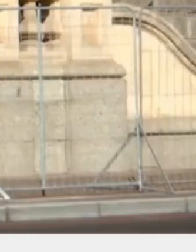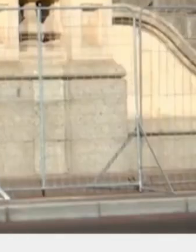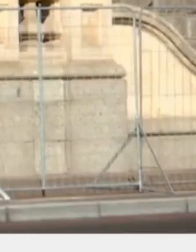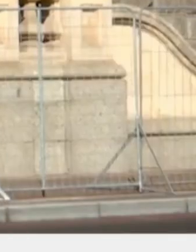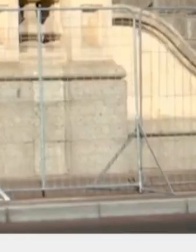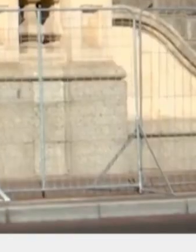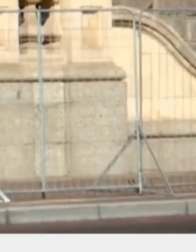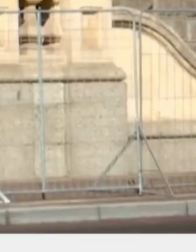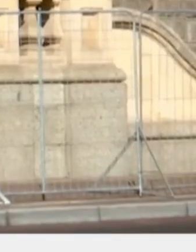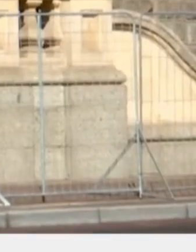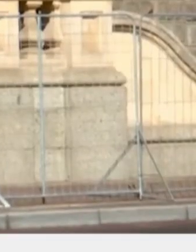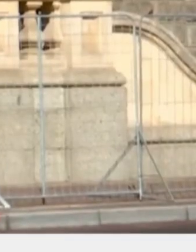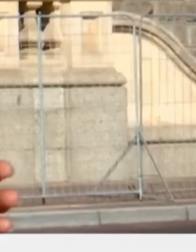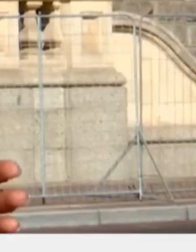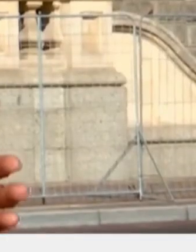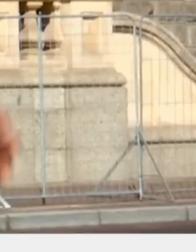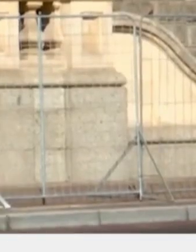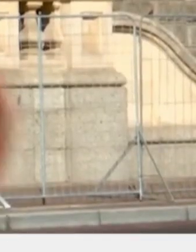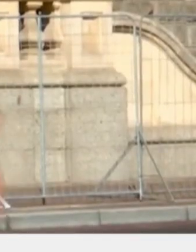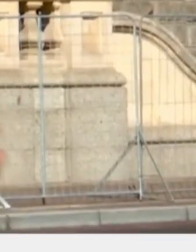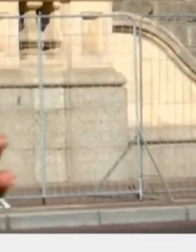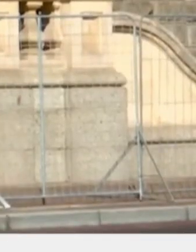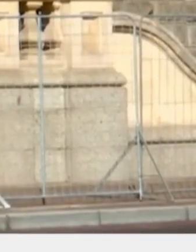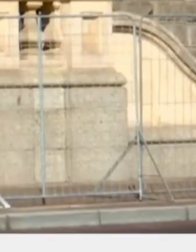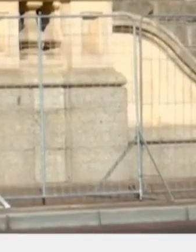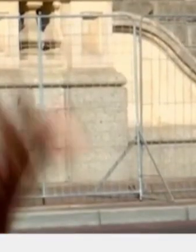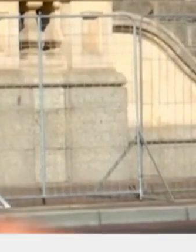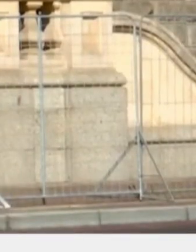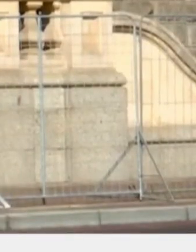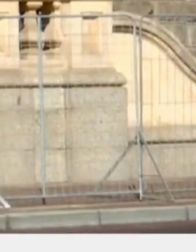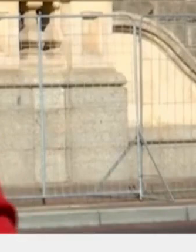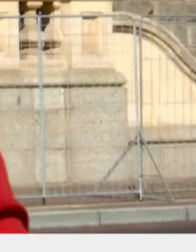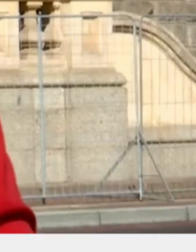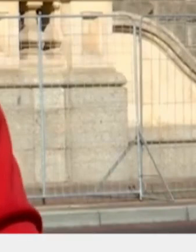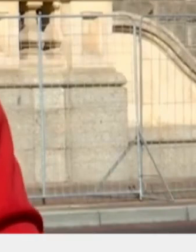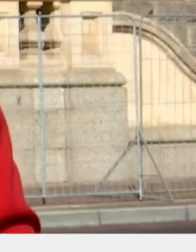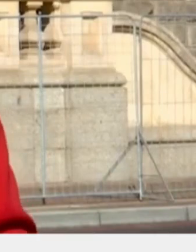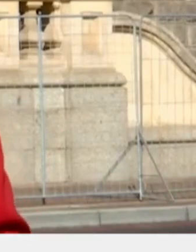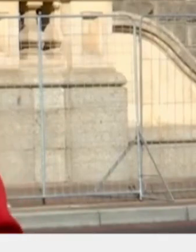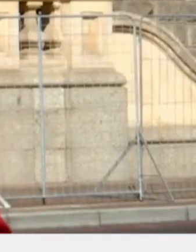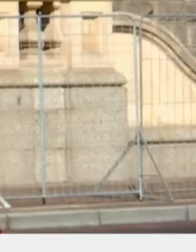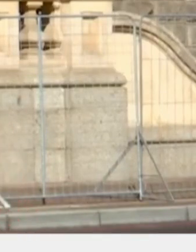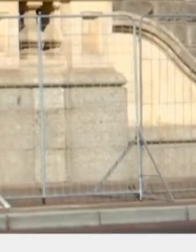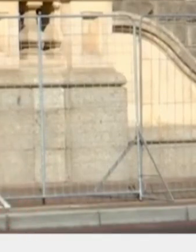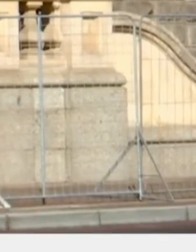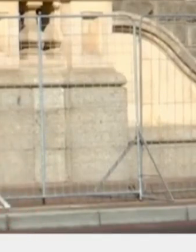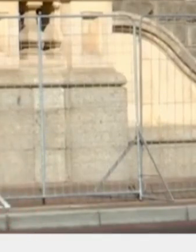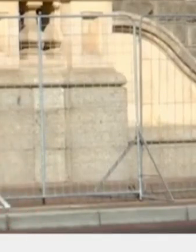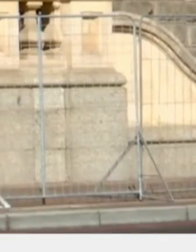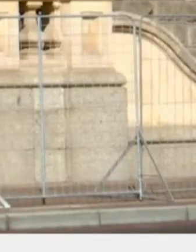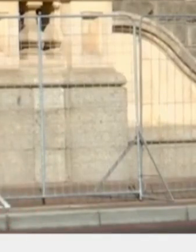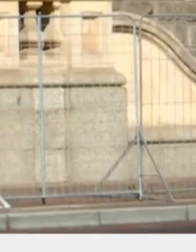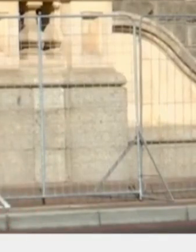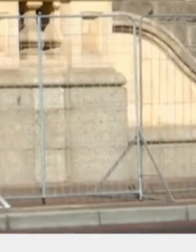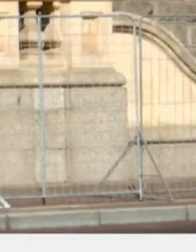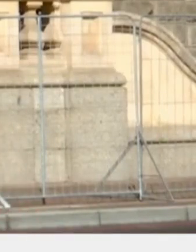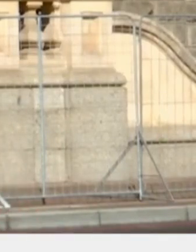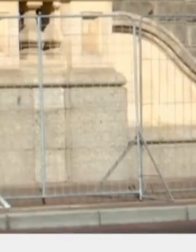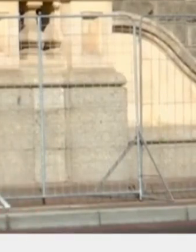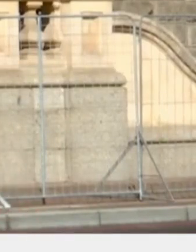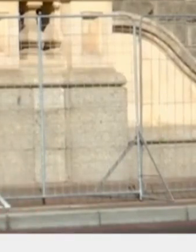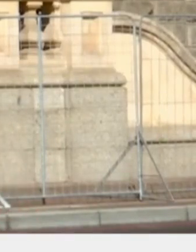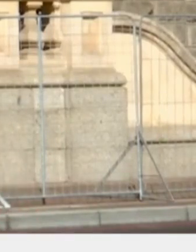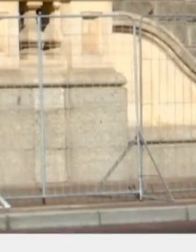companies. Of course, in terms of many people are wondering what's going to happen around social grants. President Ramaphosa